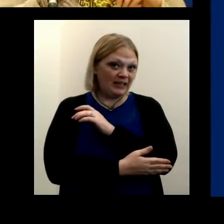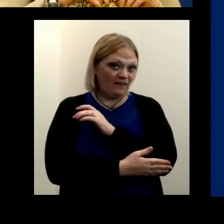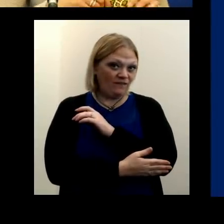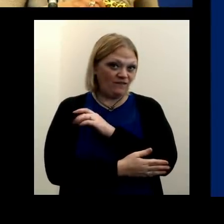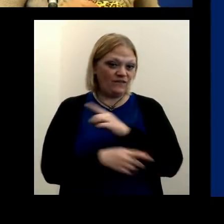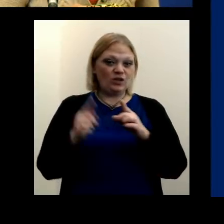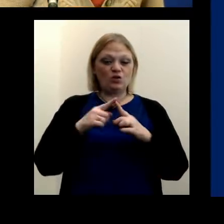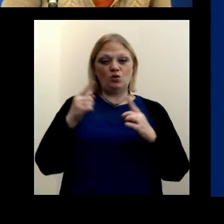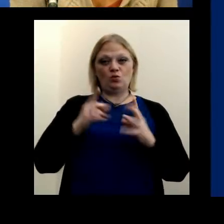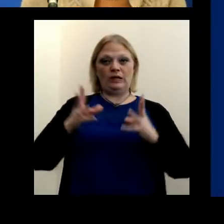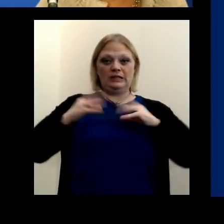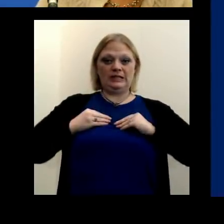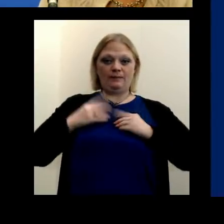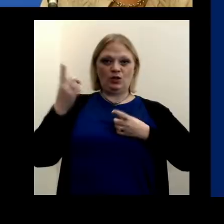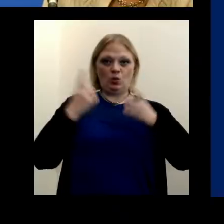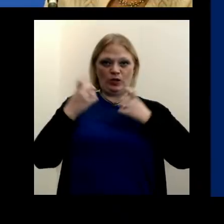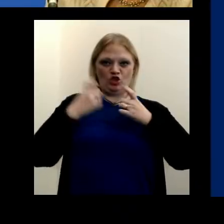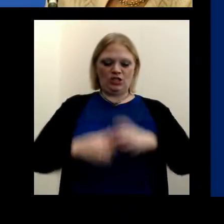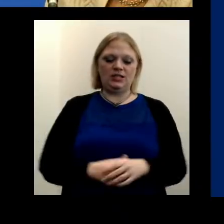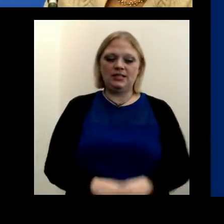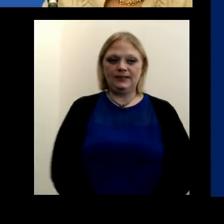to entertain questions.